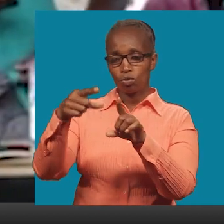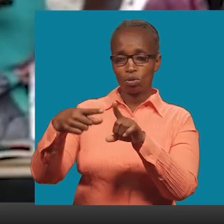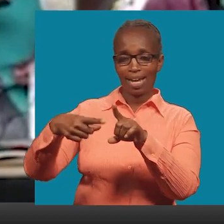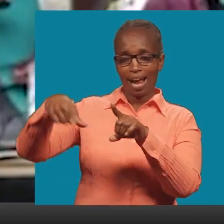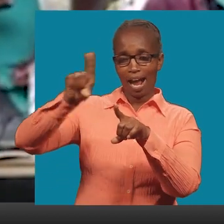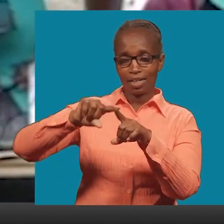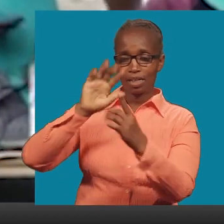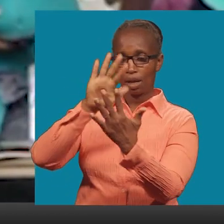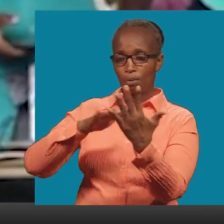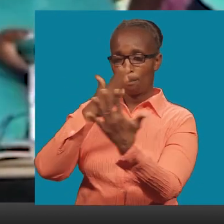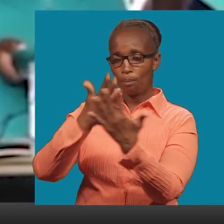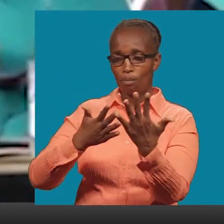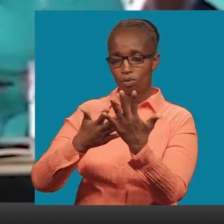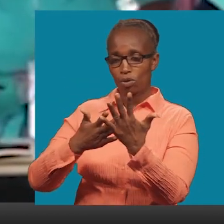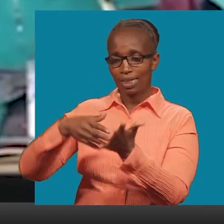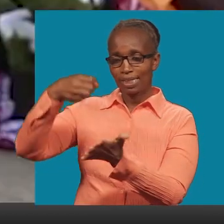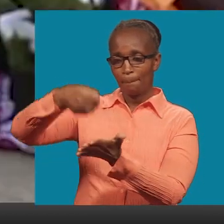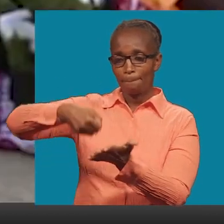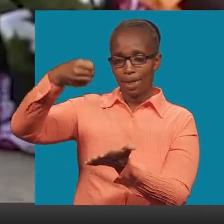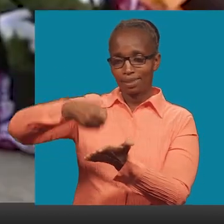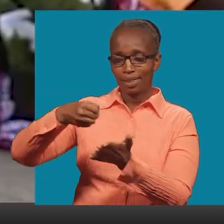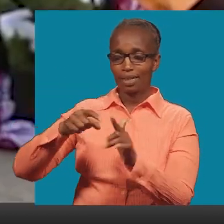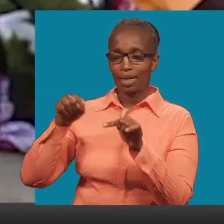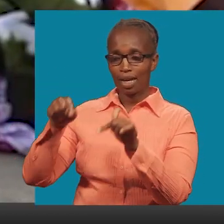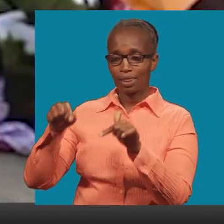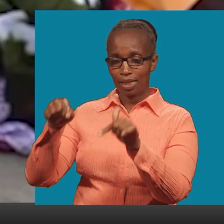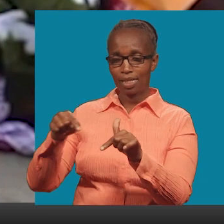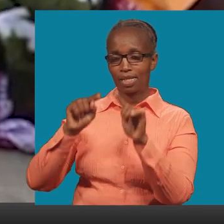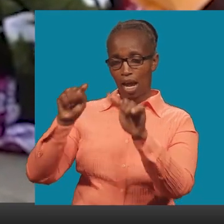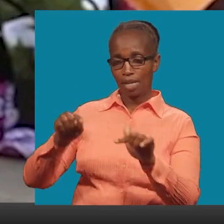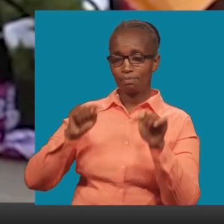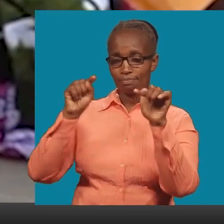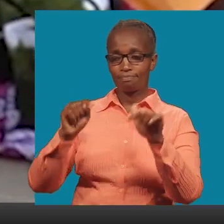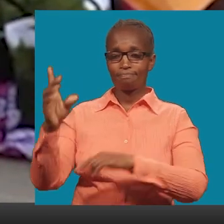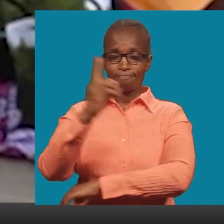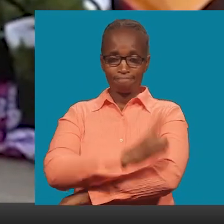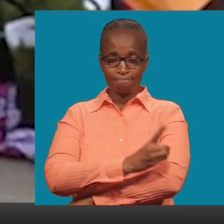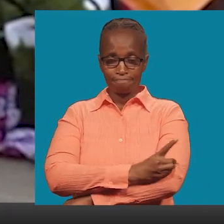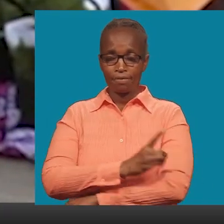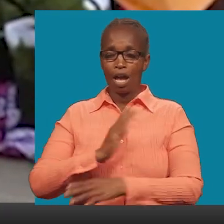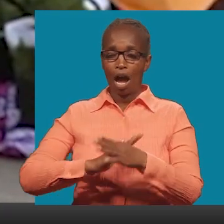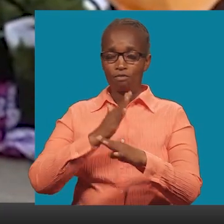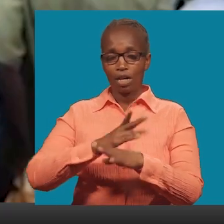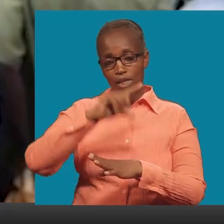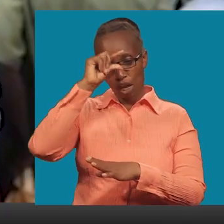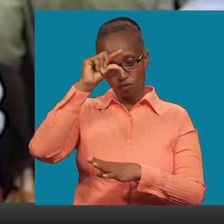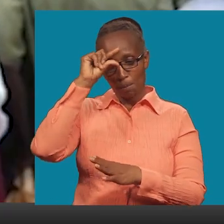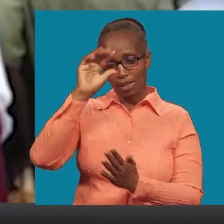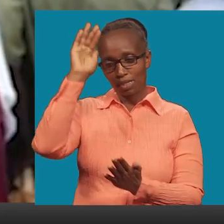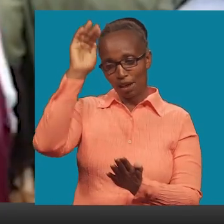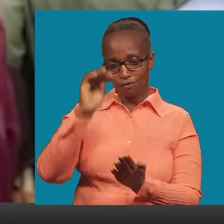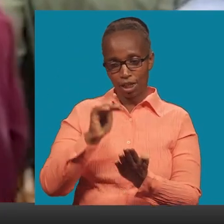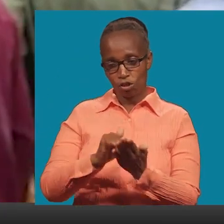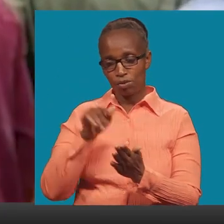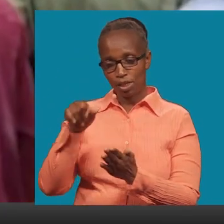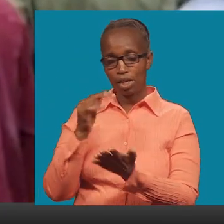kwenye bajeti ya ziada. Usemi huu unajia baada ya serikali kupunguza kiwango cha mgao wa hazina ya INUA